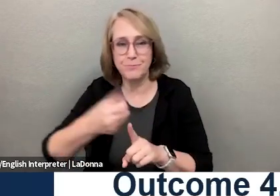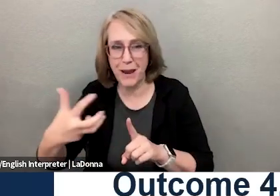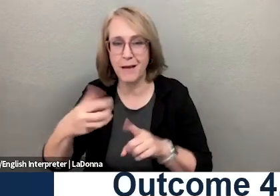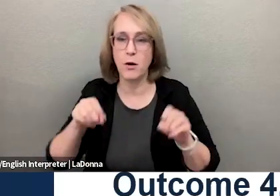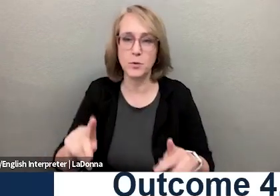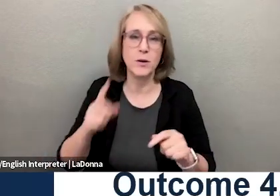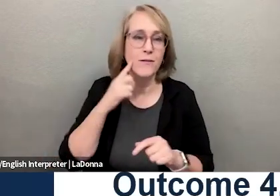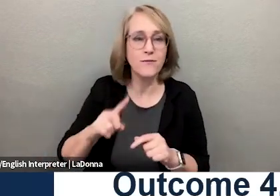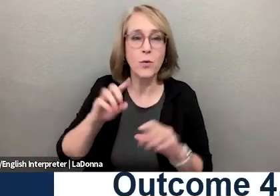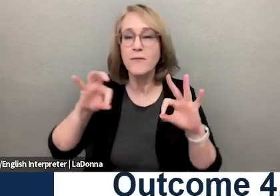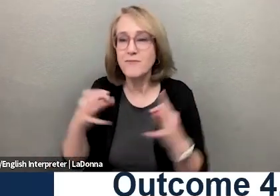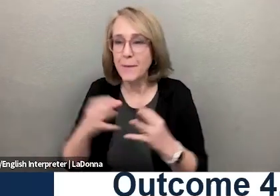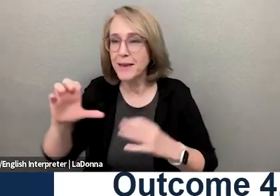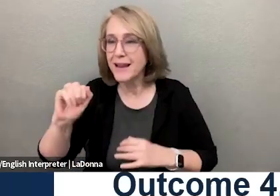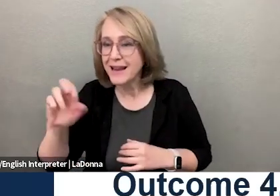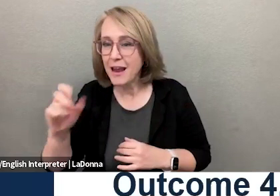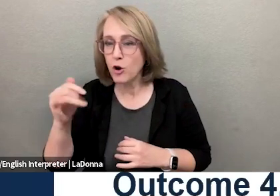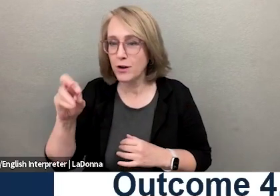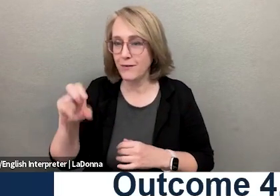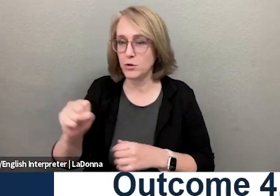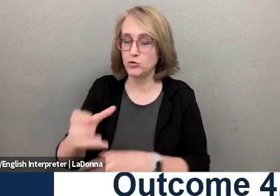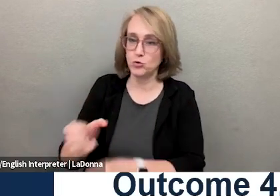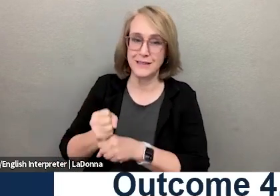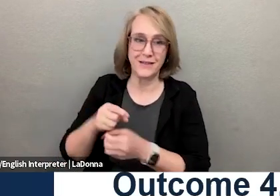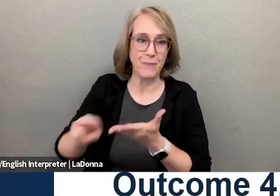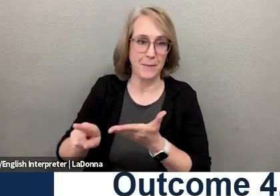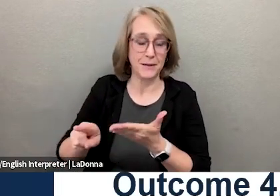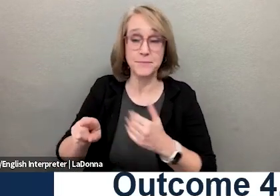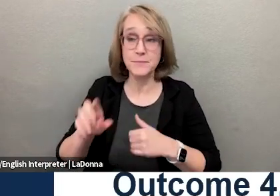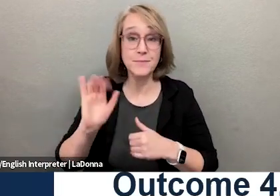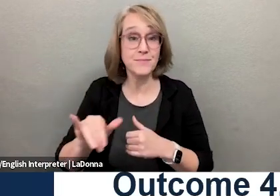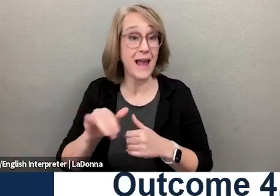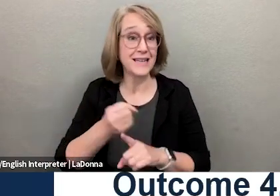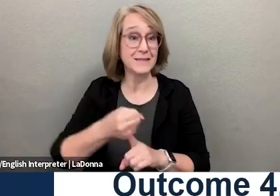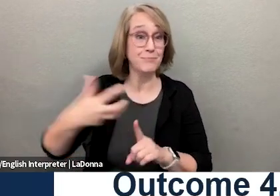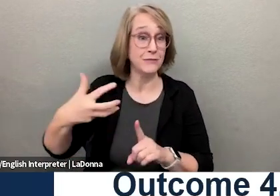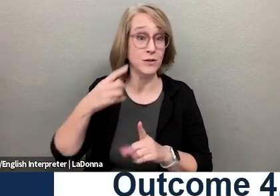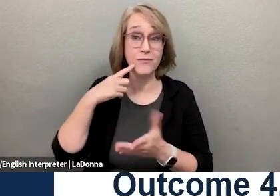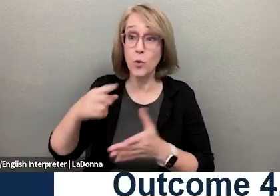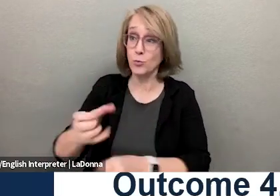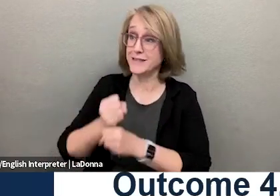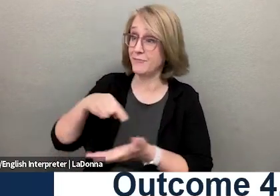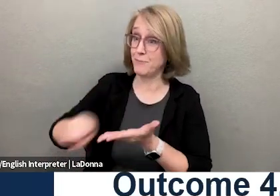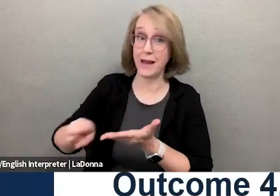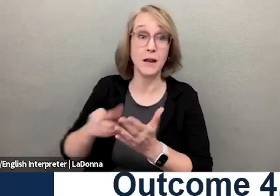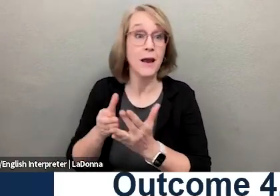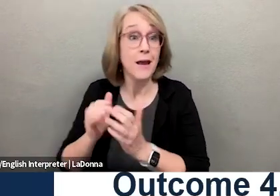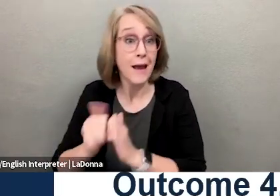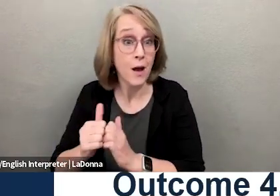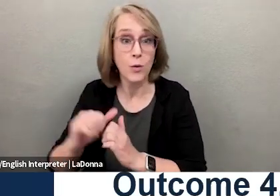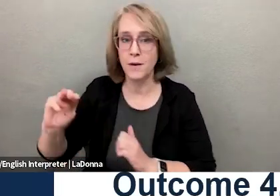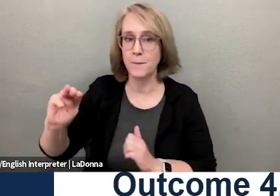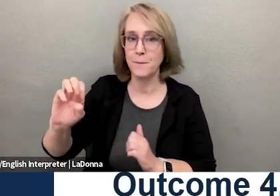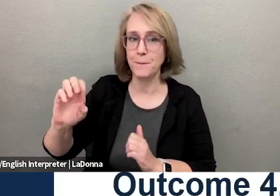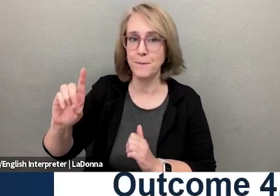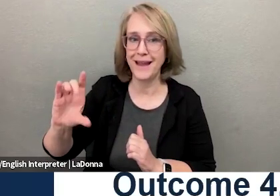family caregivers to receive payment. Expanding opportunities for family caregivers to receive payment through Medicaid and Medicare